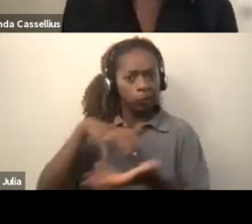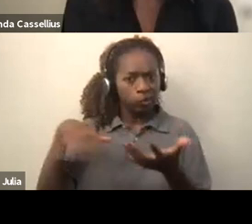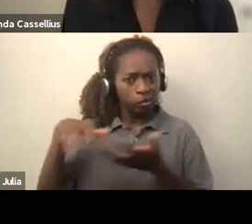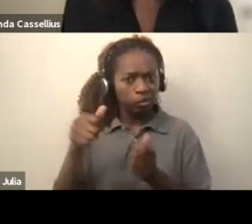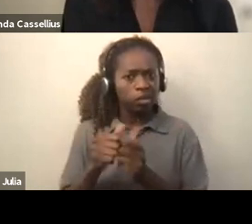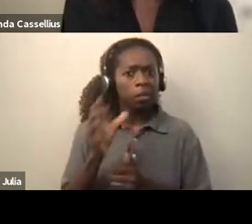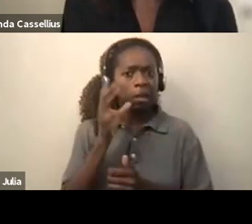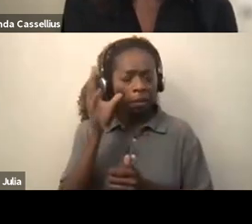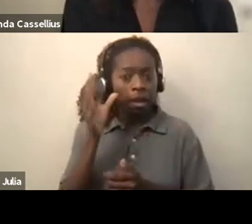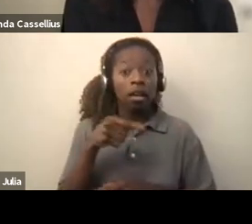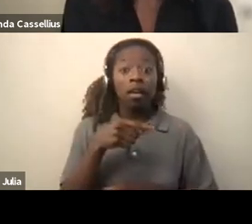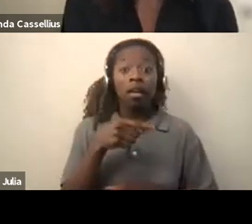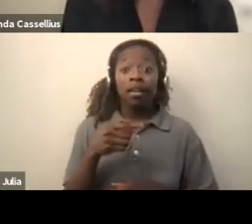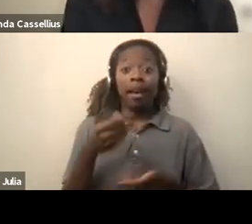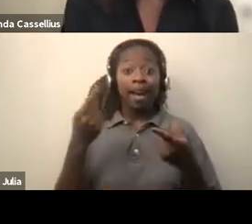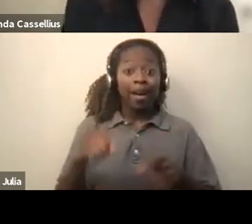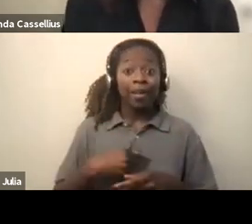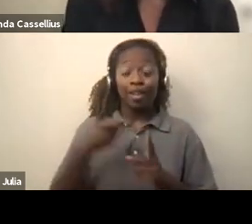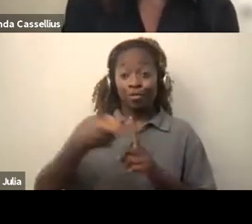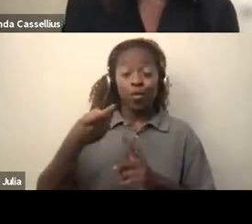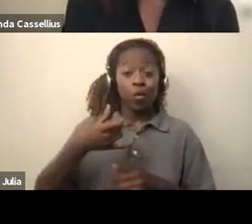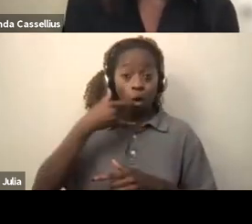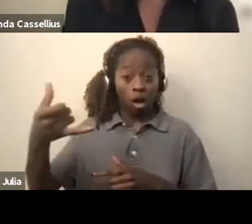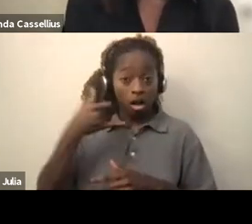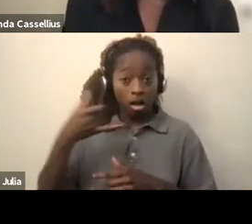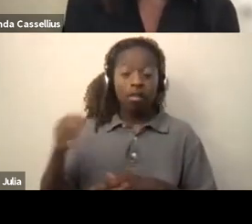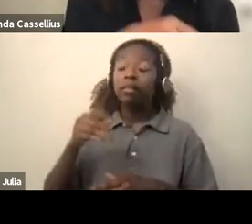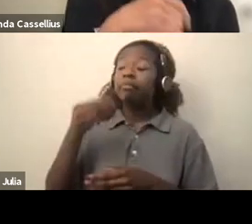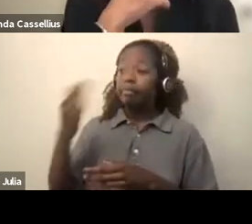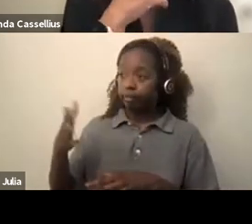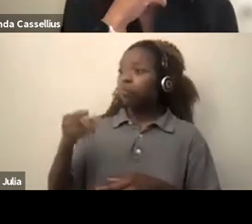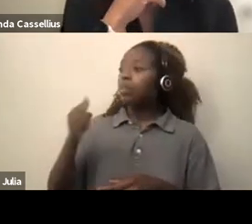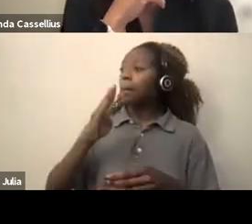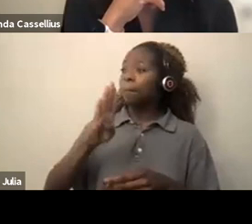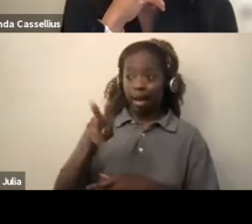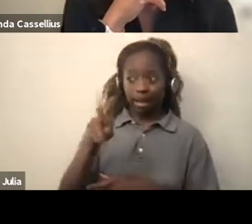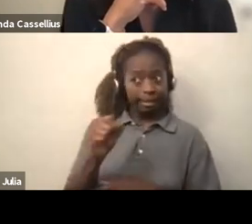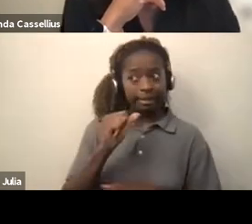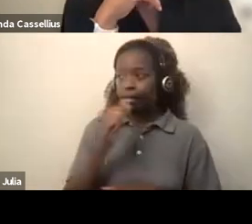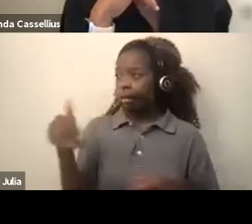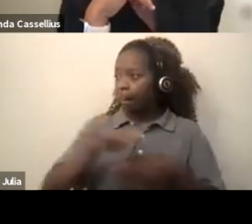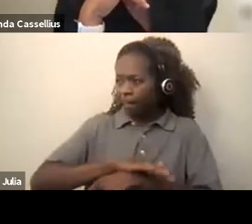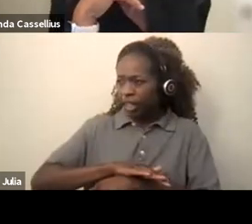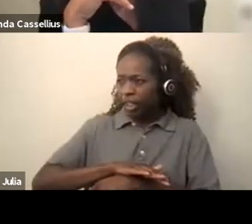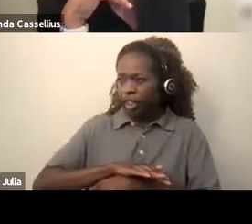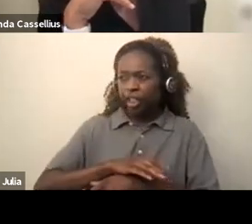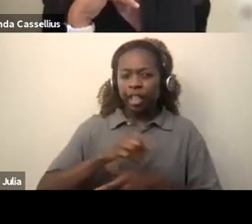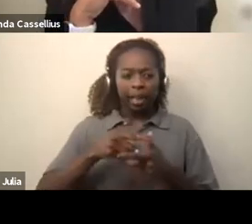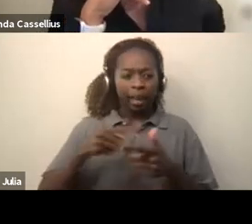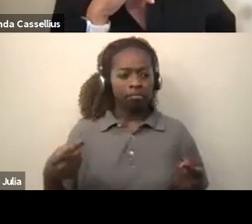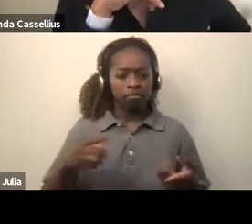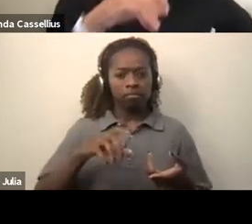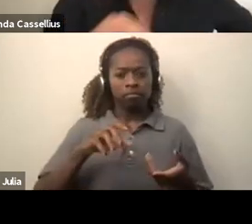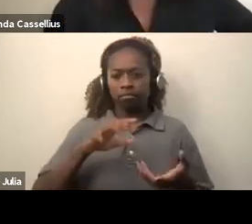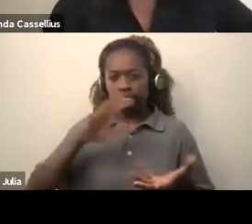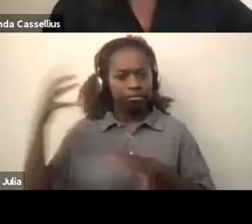a robo call in the morning saying your bus isn't covered then when they're making alternative arrangements they got to call us and your bus is now covered and they've already left